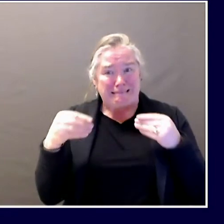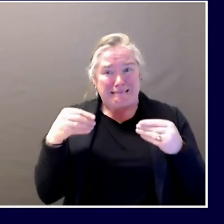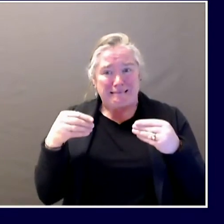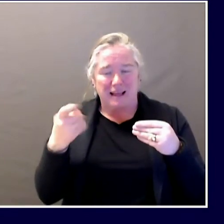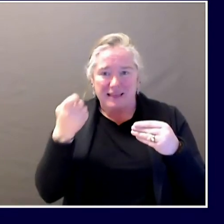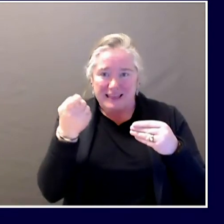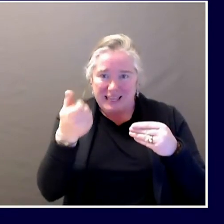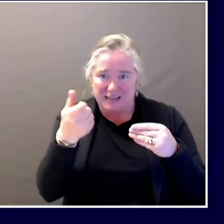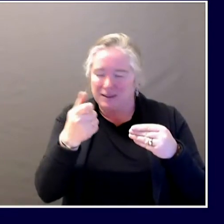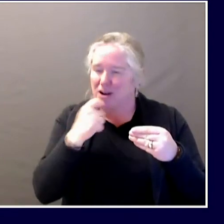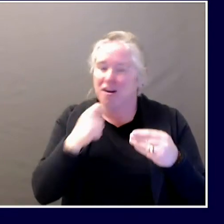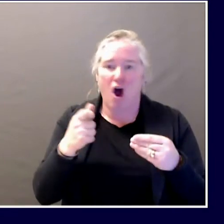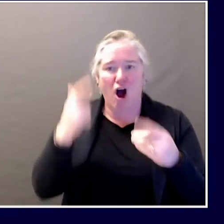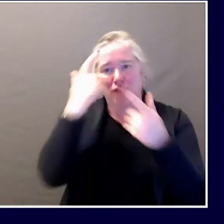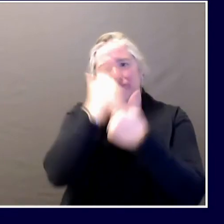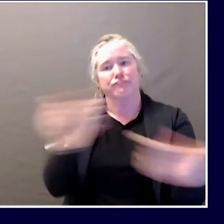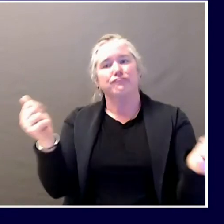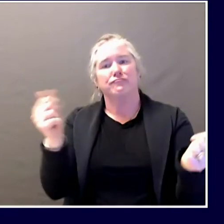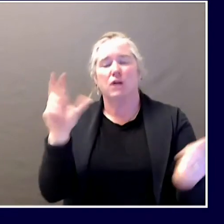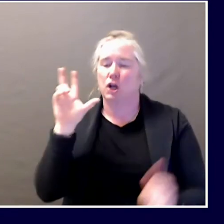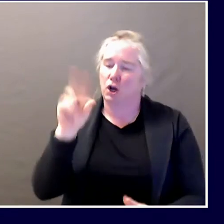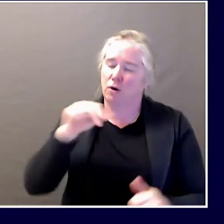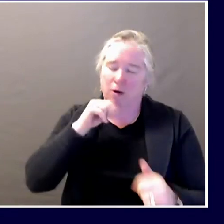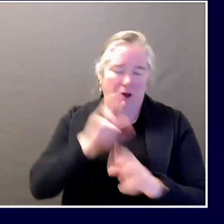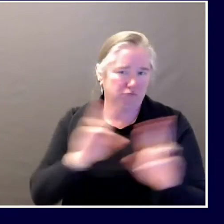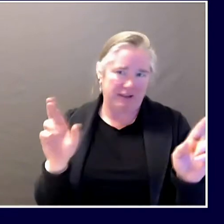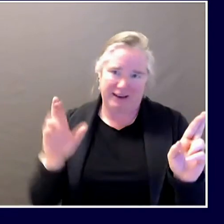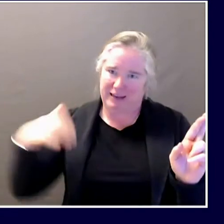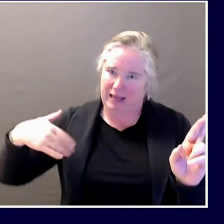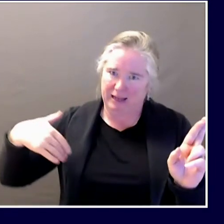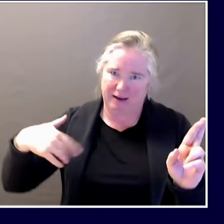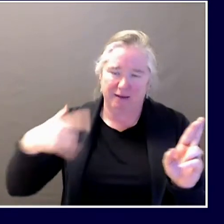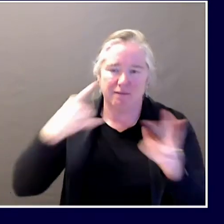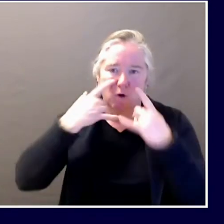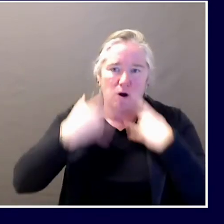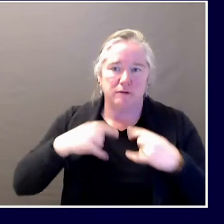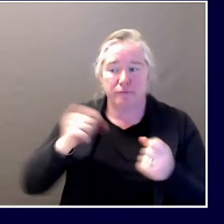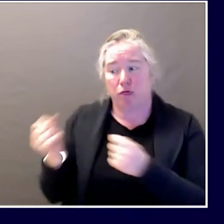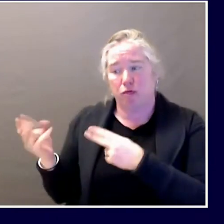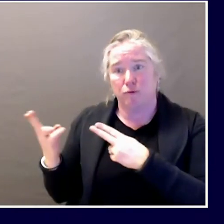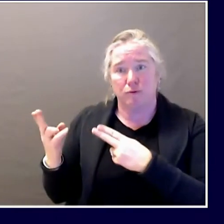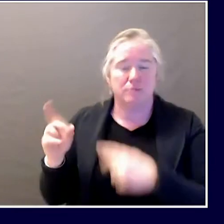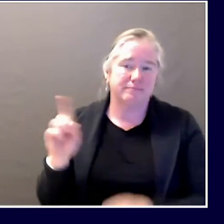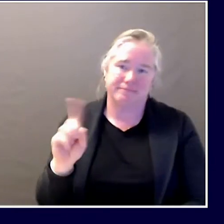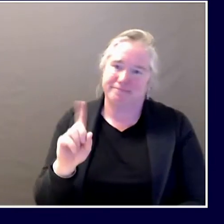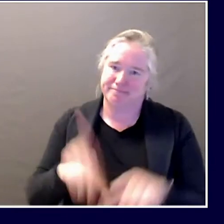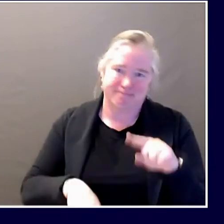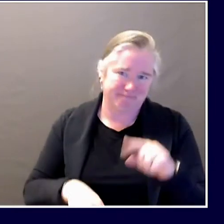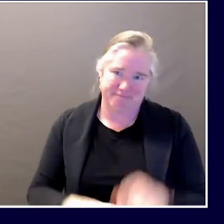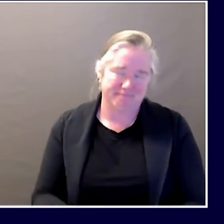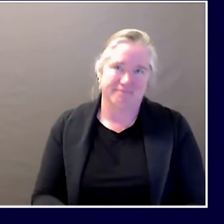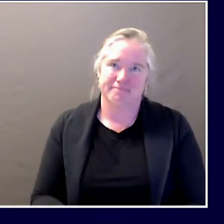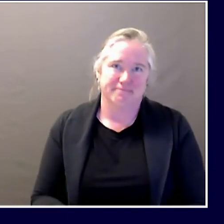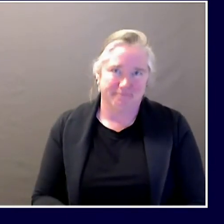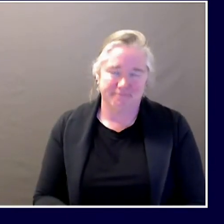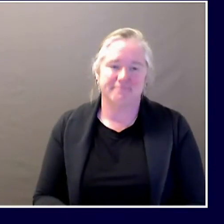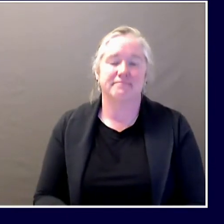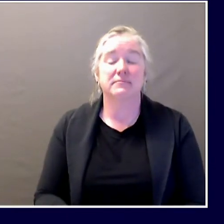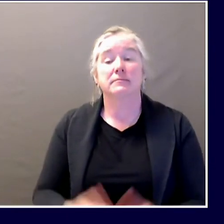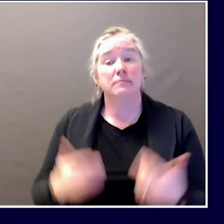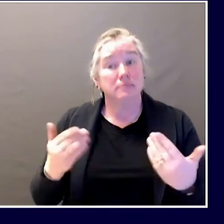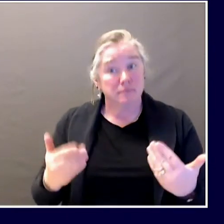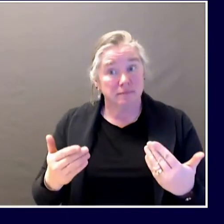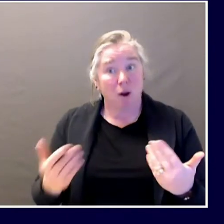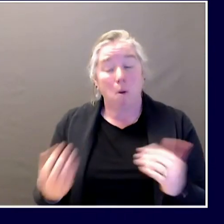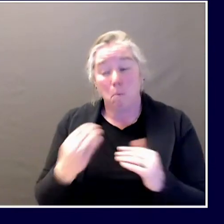but not yet being completely done with every single one of them. Now, this guidance will change